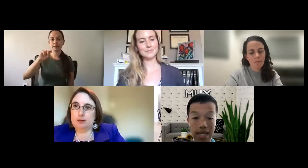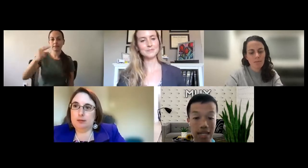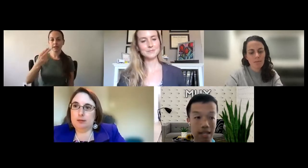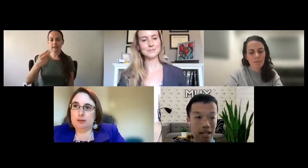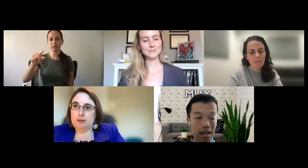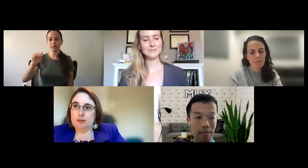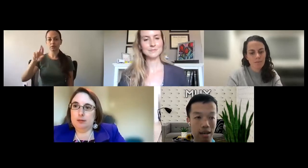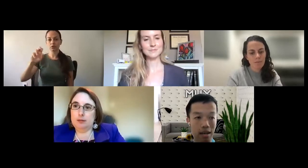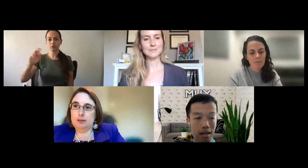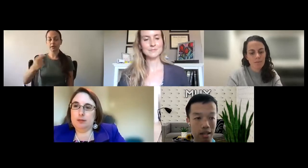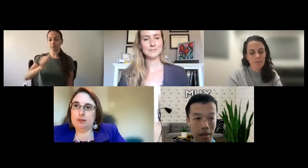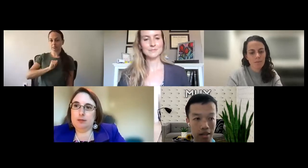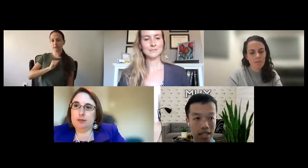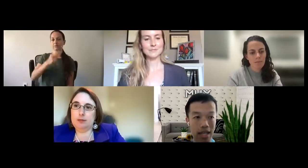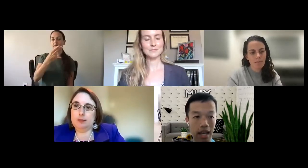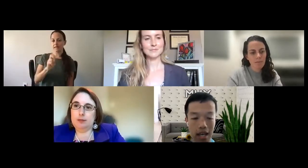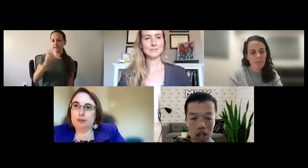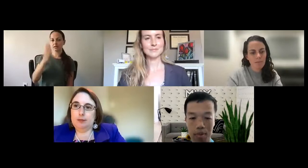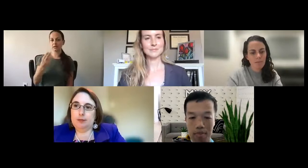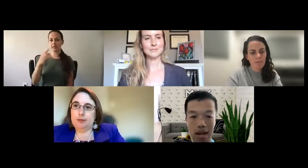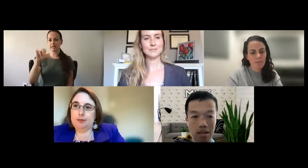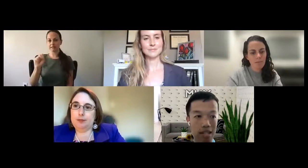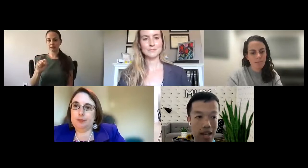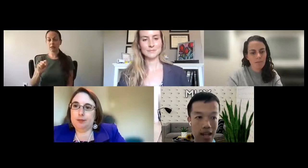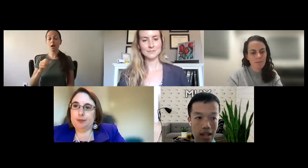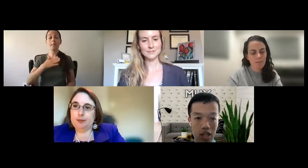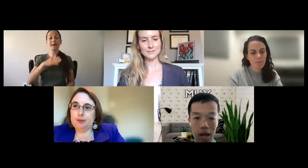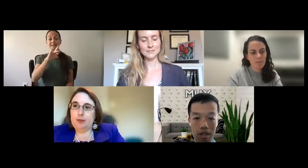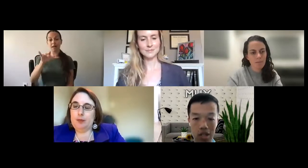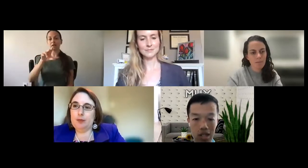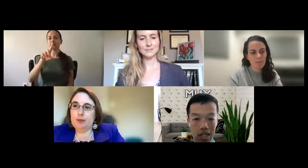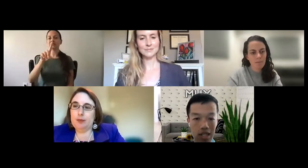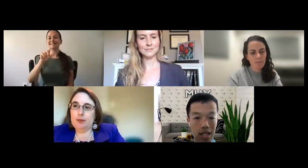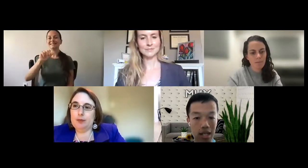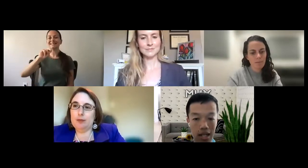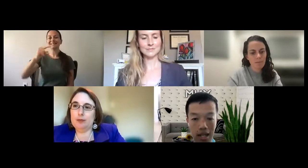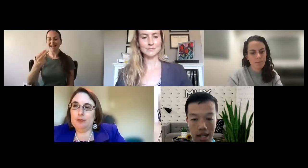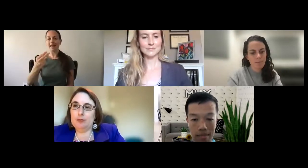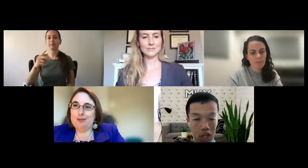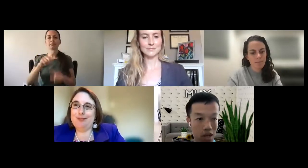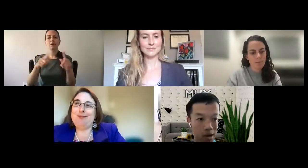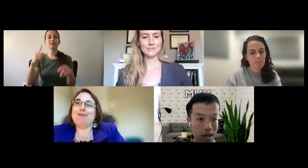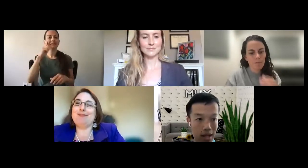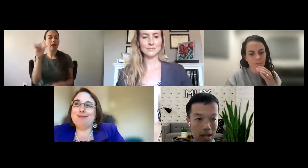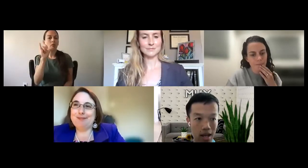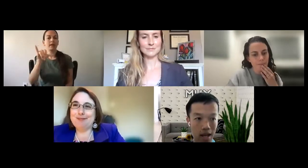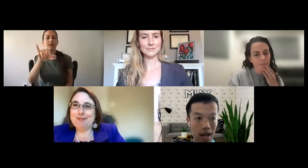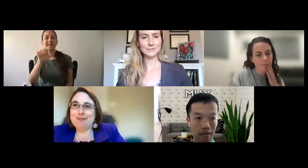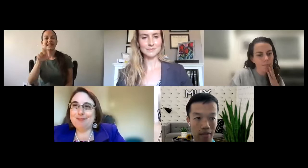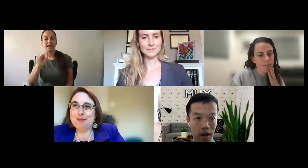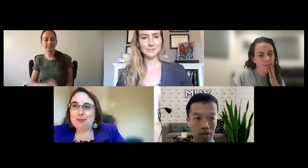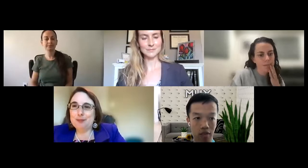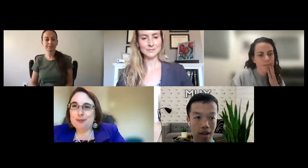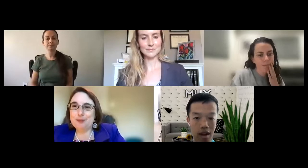pronouns he, his, spelled D-A-N-H, but pronounced yen like the Japanese currency. Asian